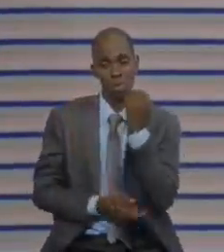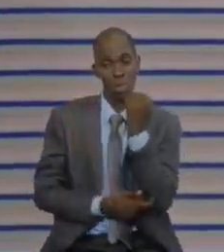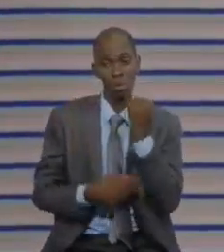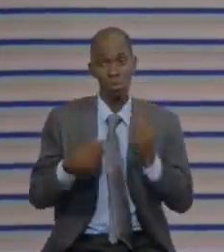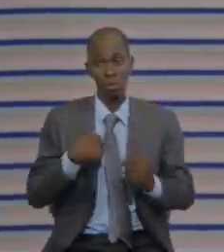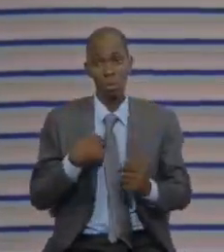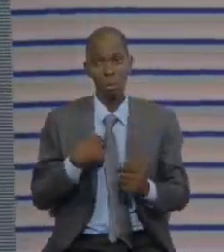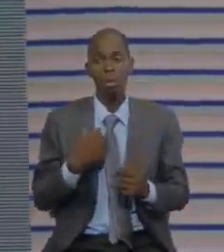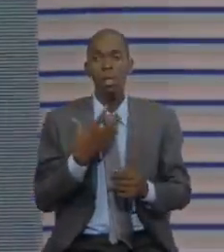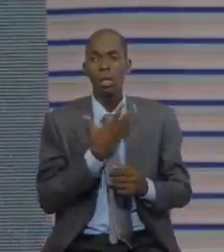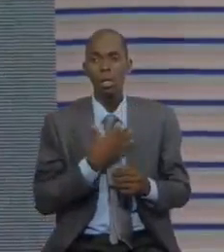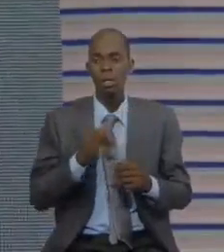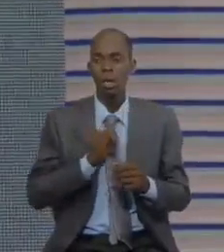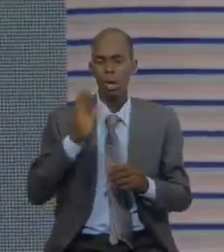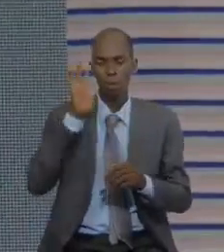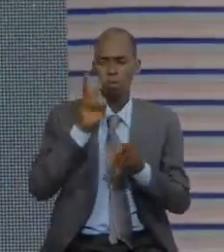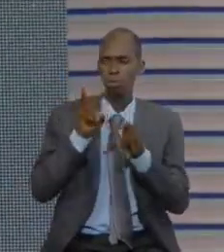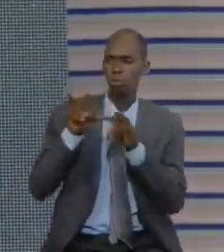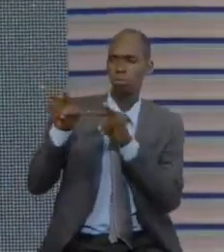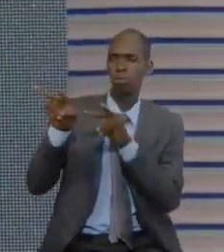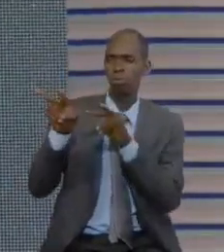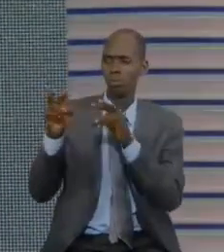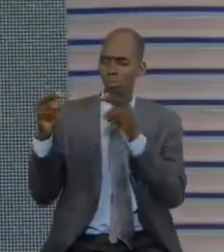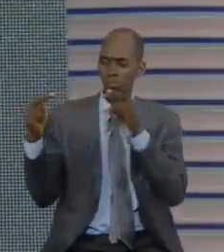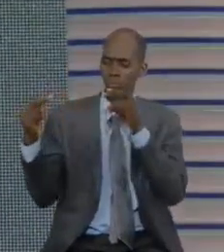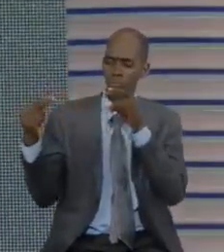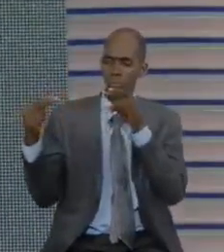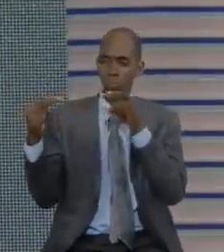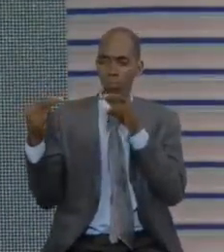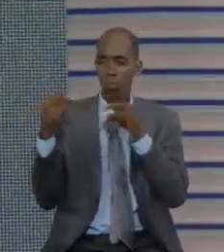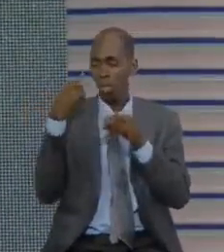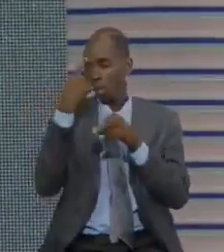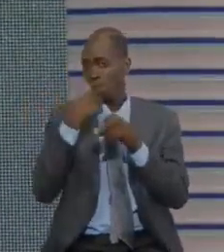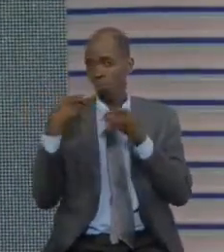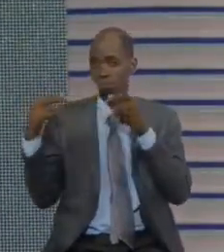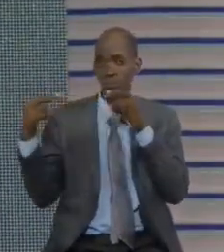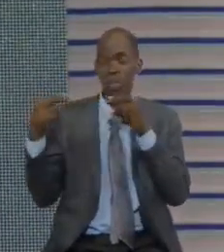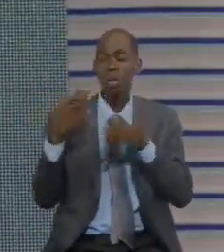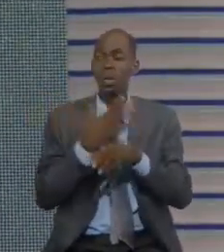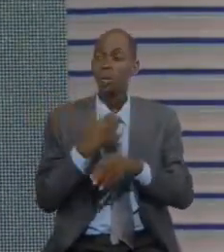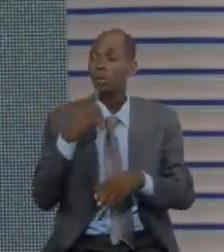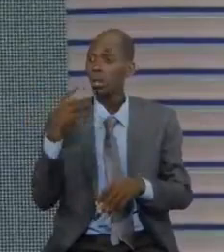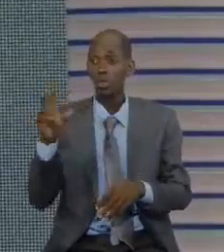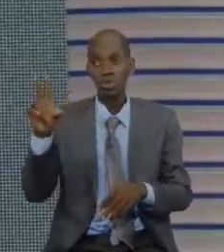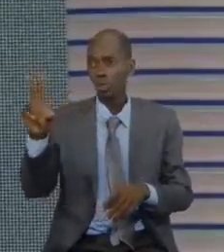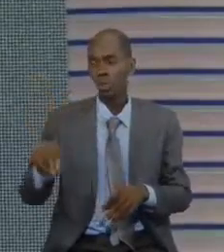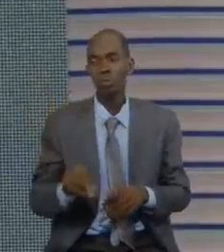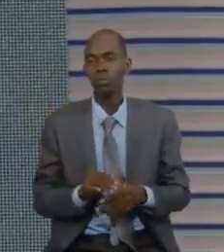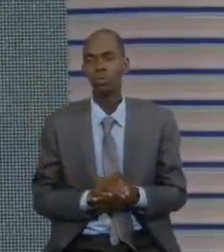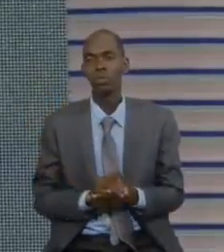I will look at him, I will look at her, eyeball to eyeball, and say, no.